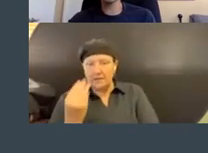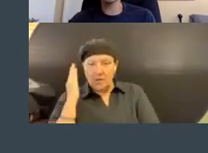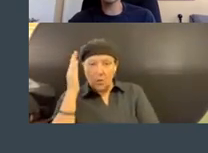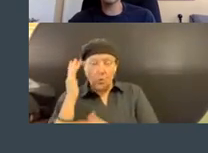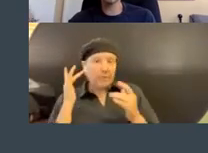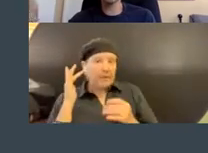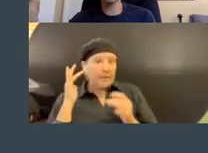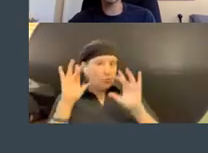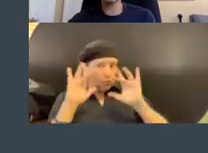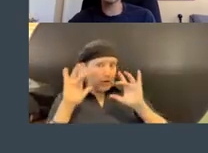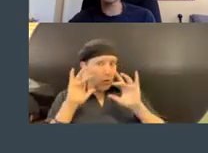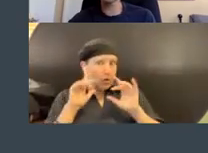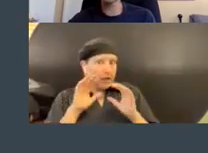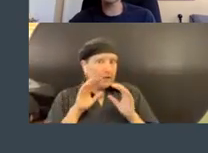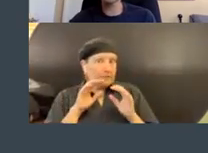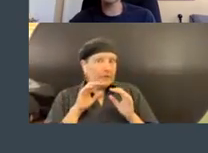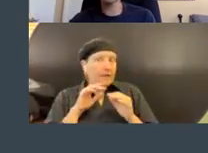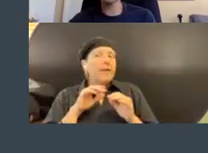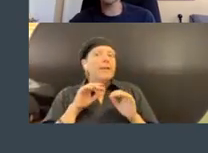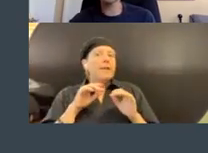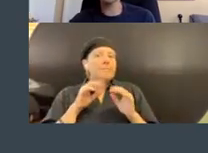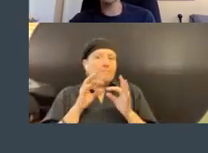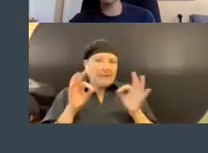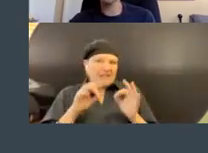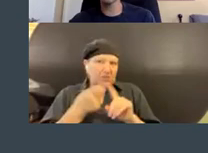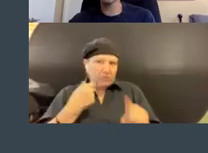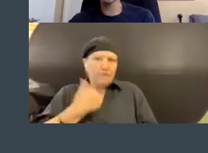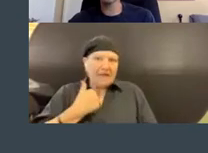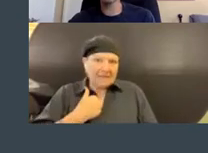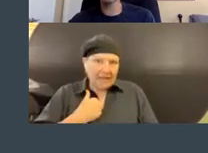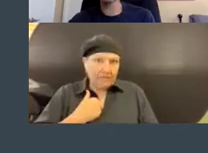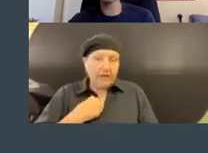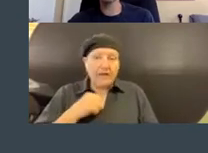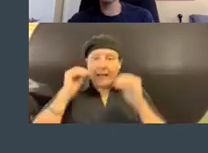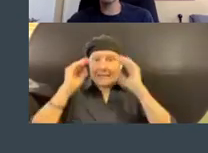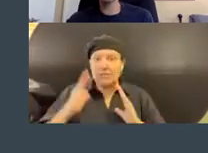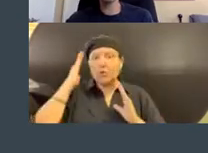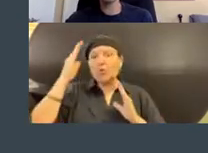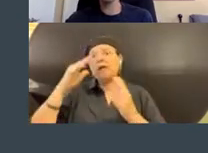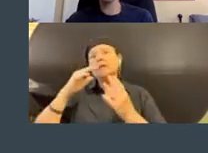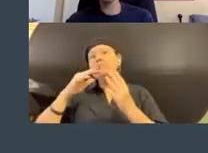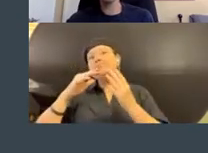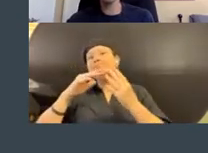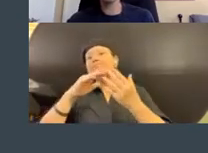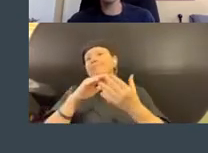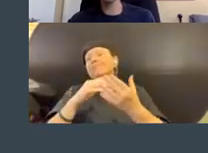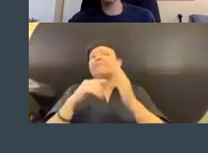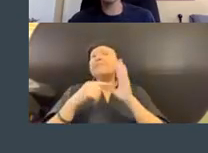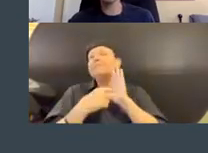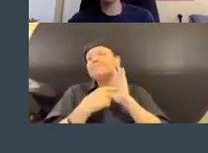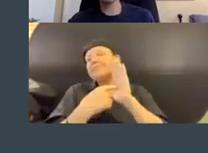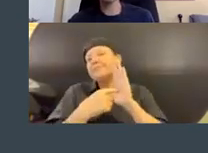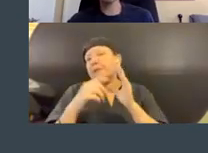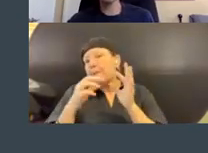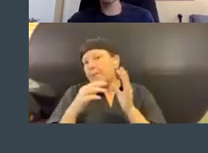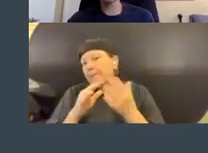the students, and we'll shoot that out to the teachers, and then they can play it before they start their classes. And so that'll be some of the ways that we're going to try to keep